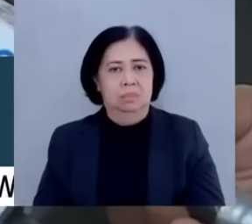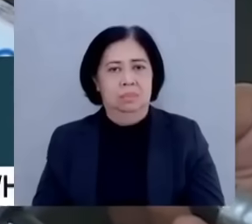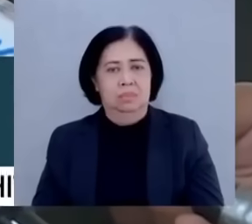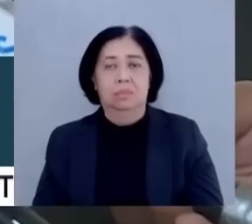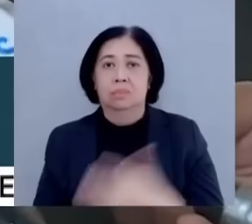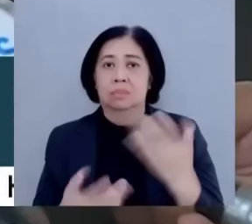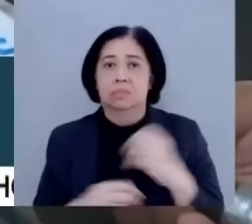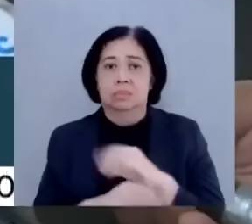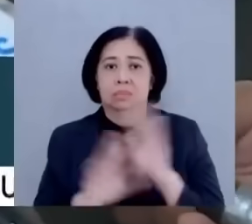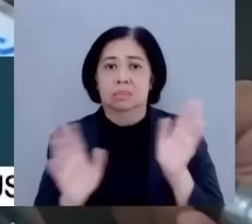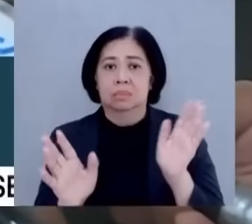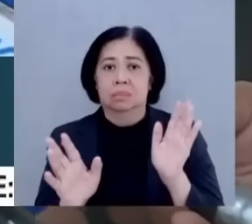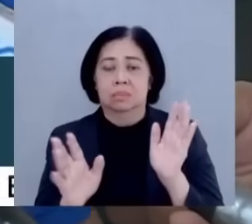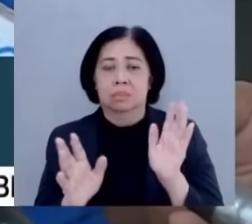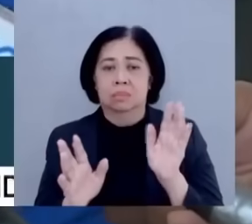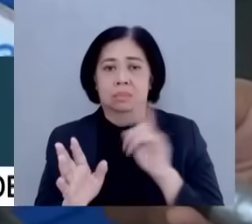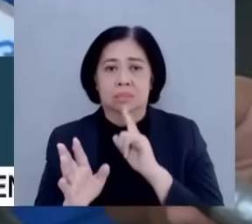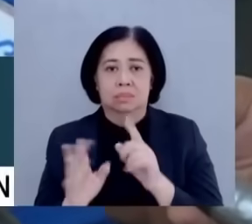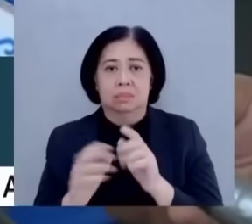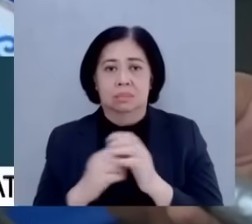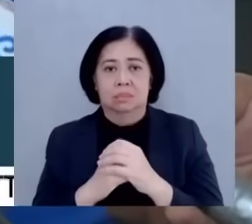there. In fact,